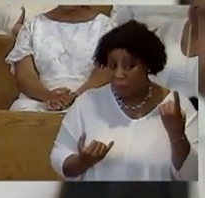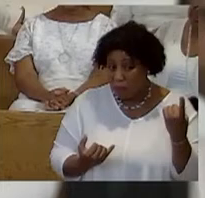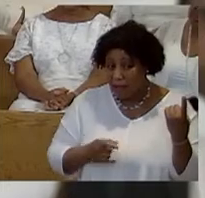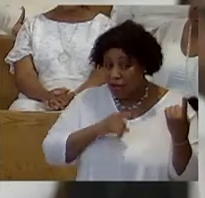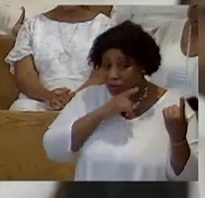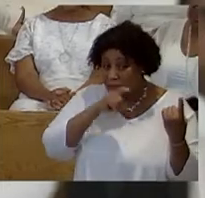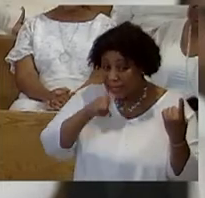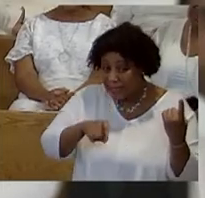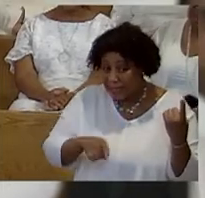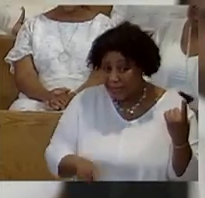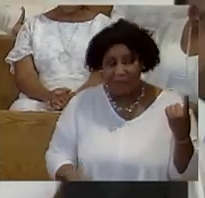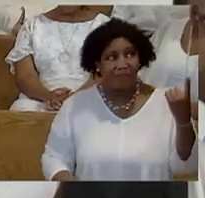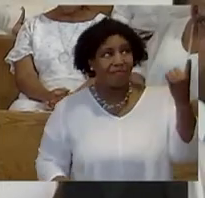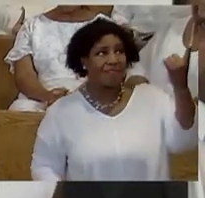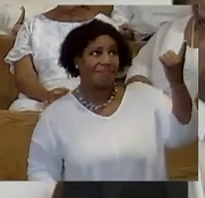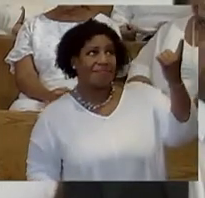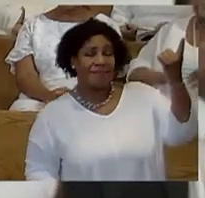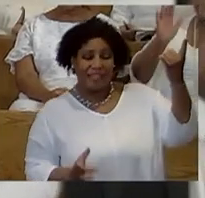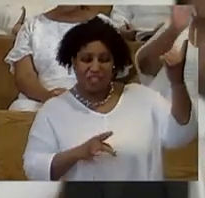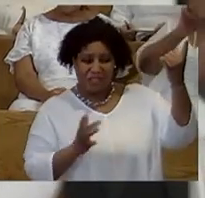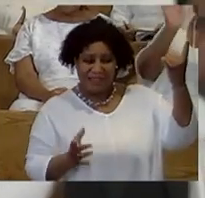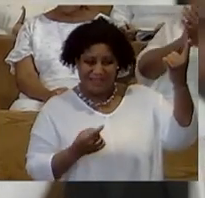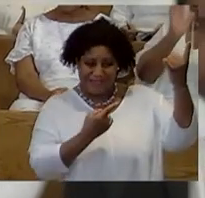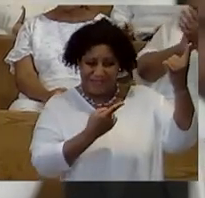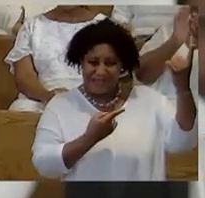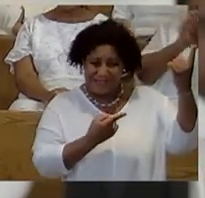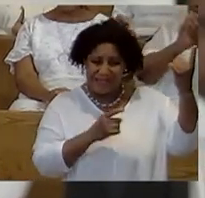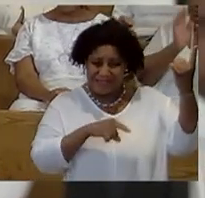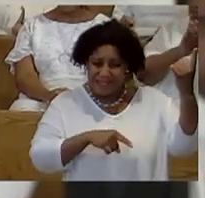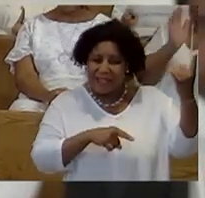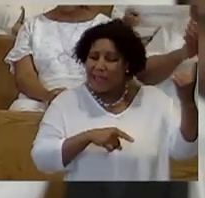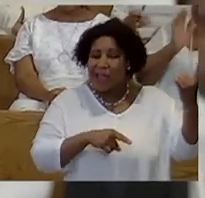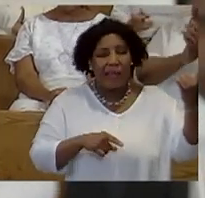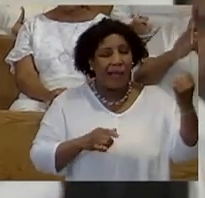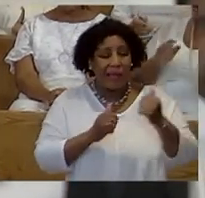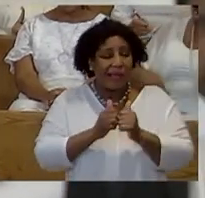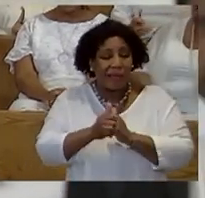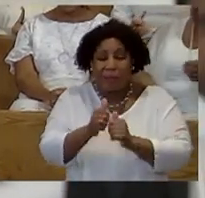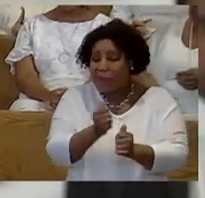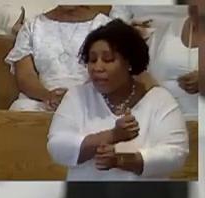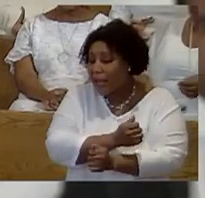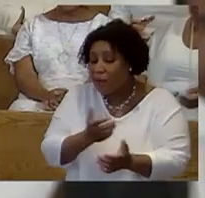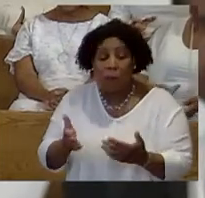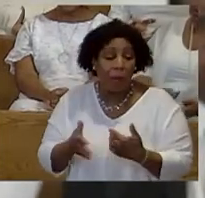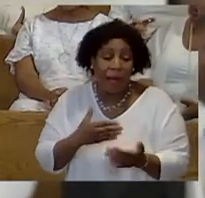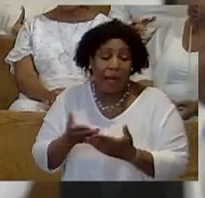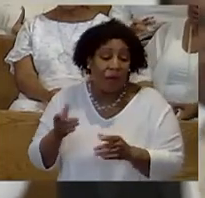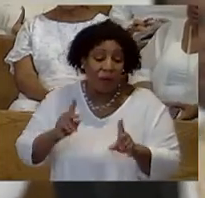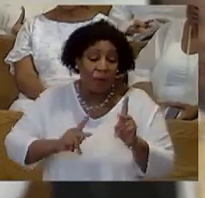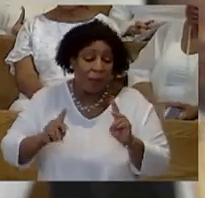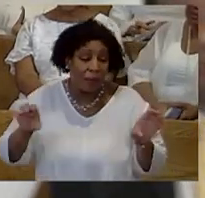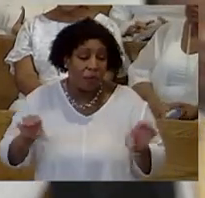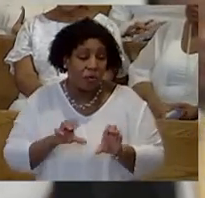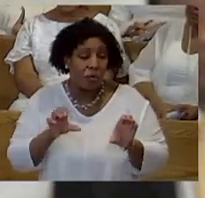really need is Jesus. And I want to tell you, he can beat everybody at whatever they do,